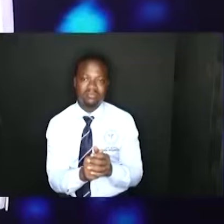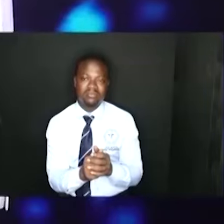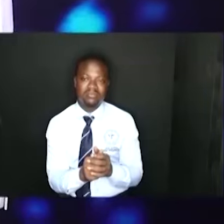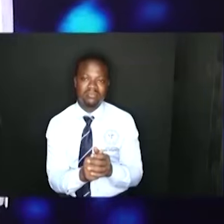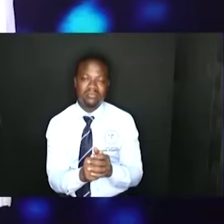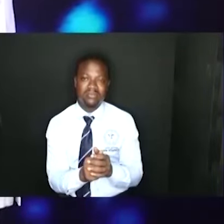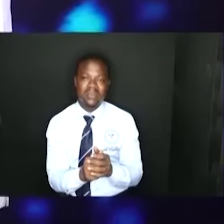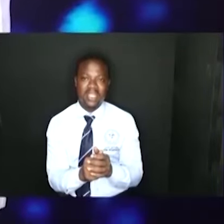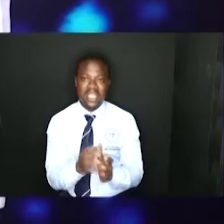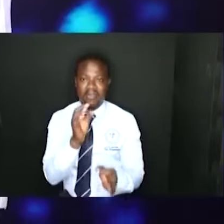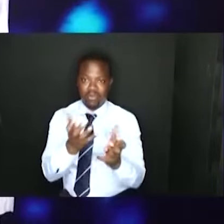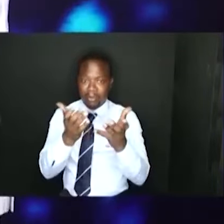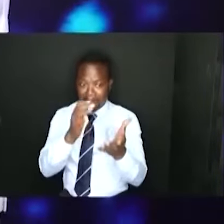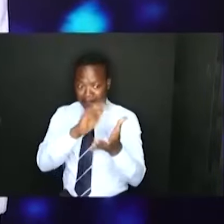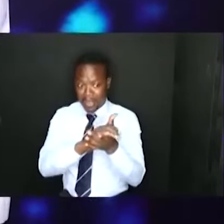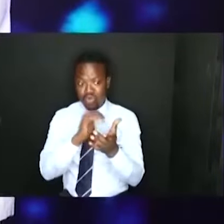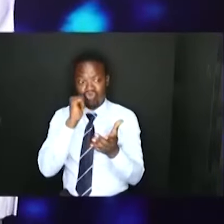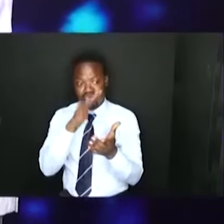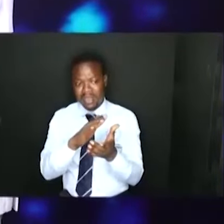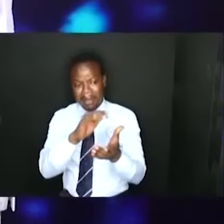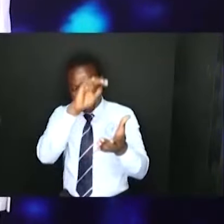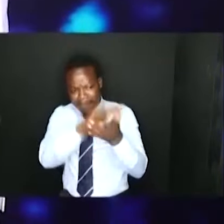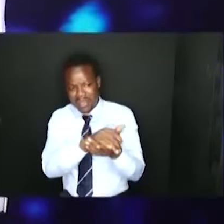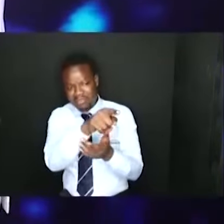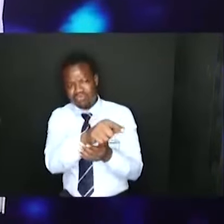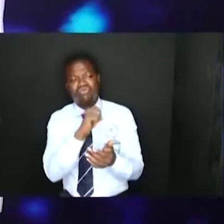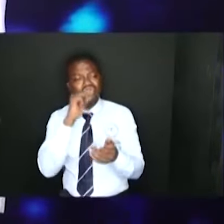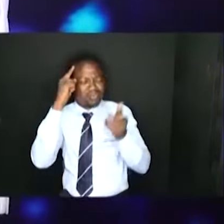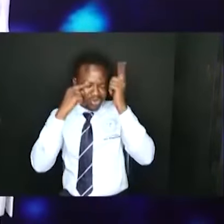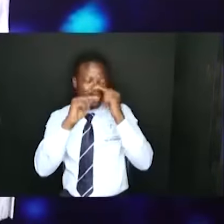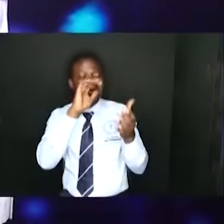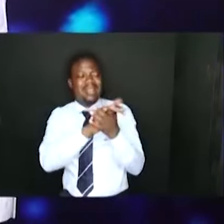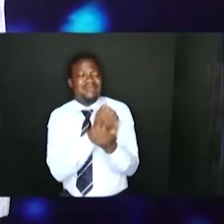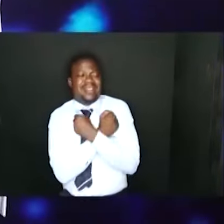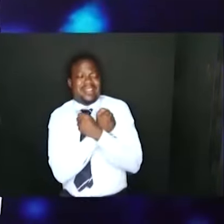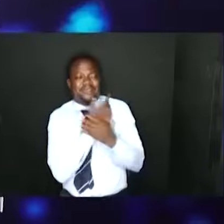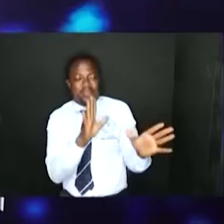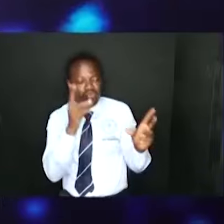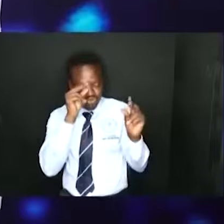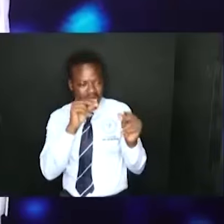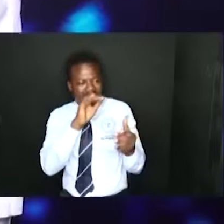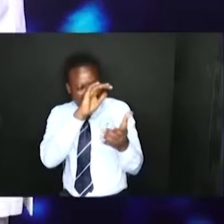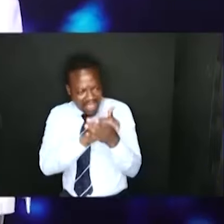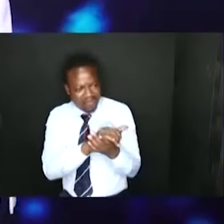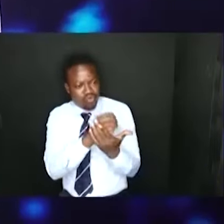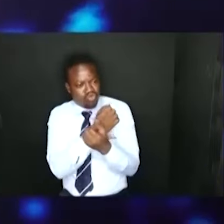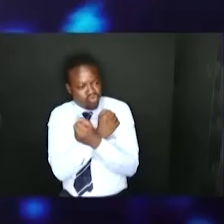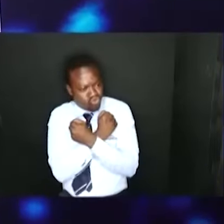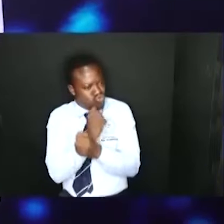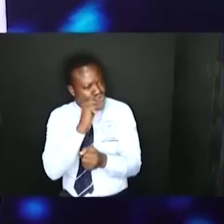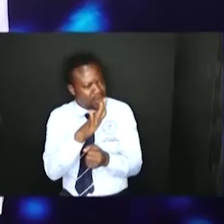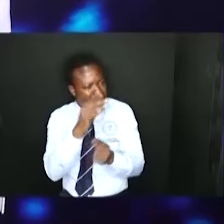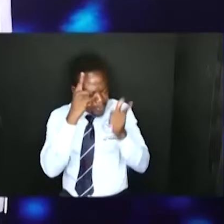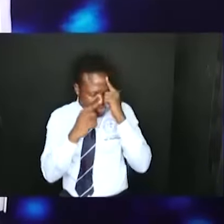you love the Lord. Pesa wari wiri edonia wari no esan se wodo unyango pong intia. Many people do